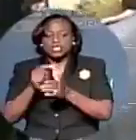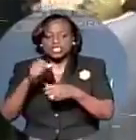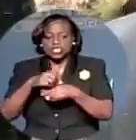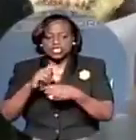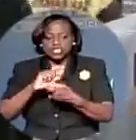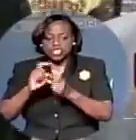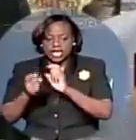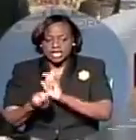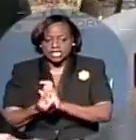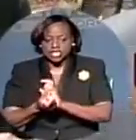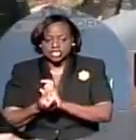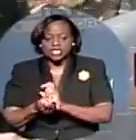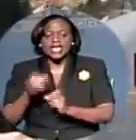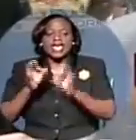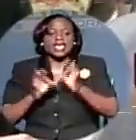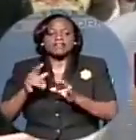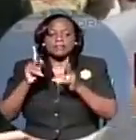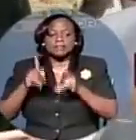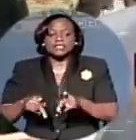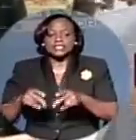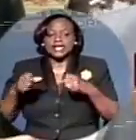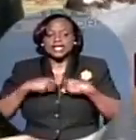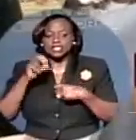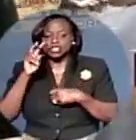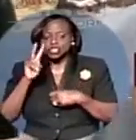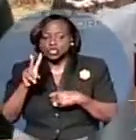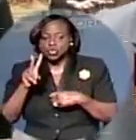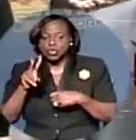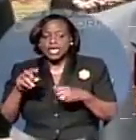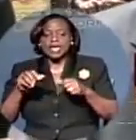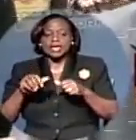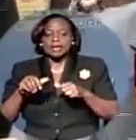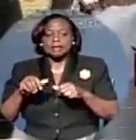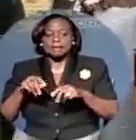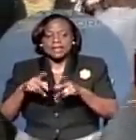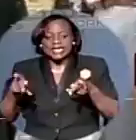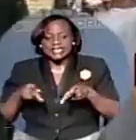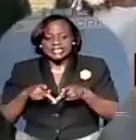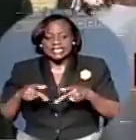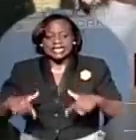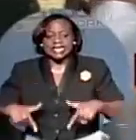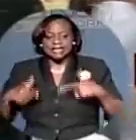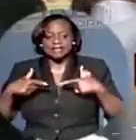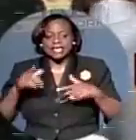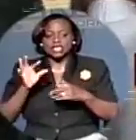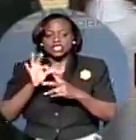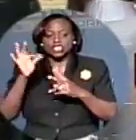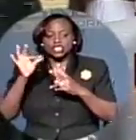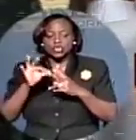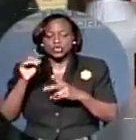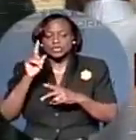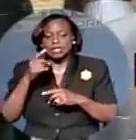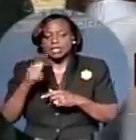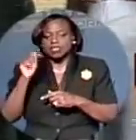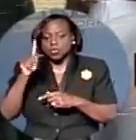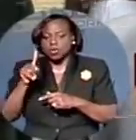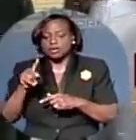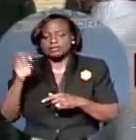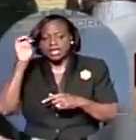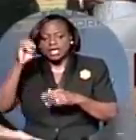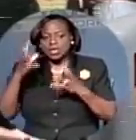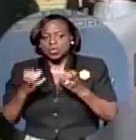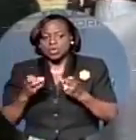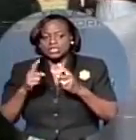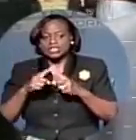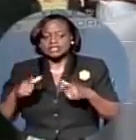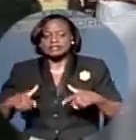two residences, he could choose which one he wants to. Mr. Fowler, as you can hear on the evidence, he has two residences. This is not the first